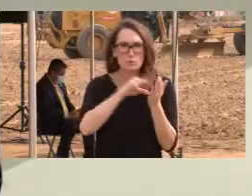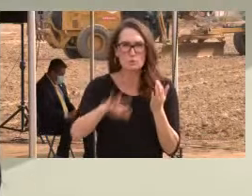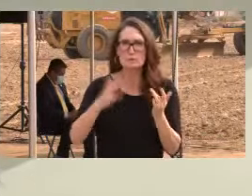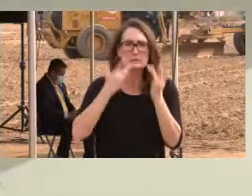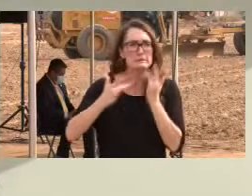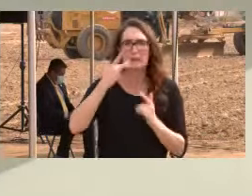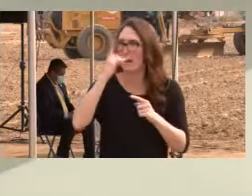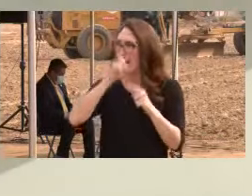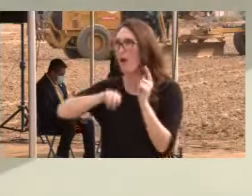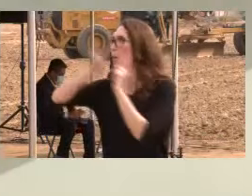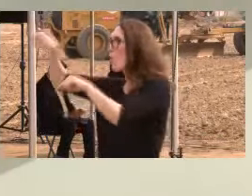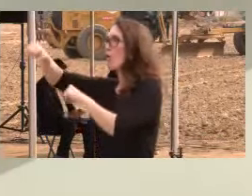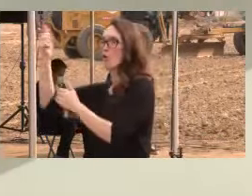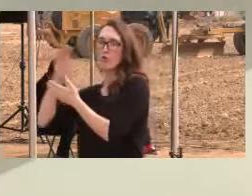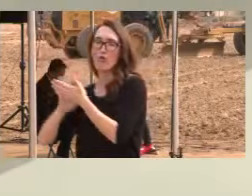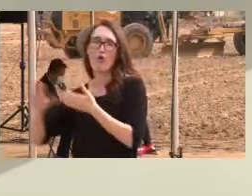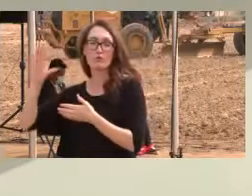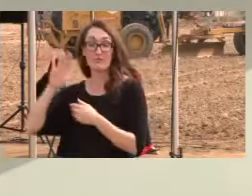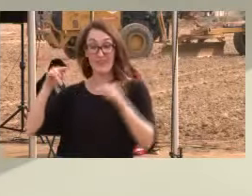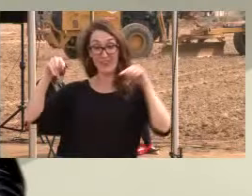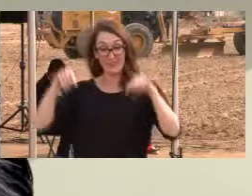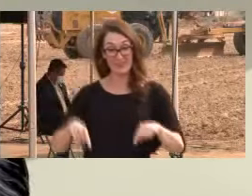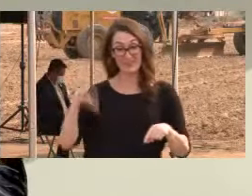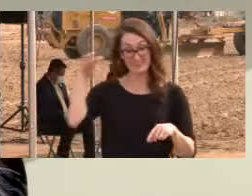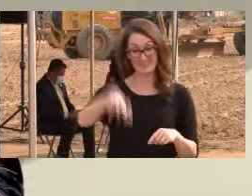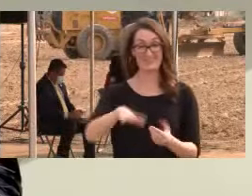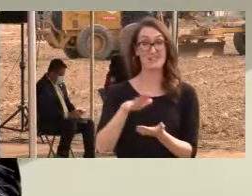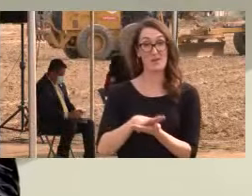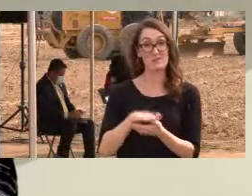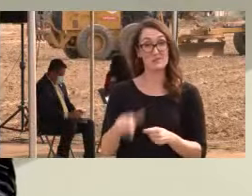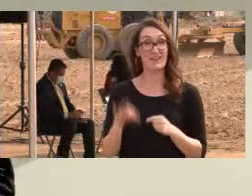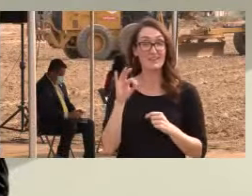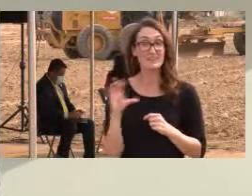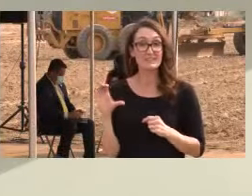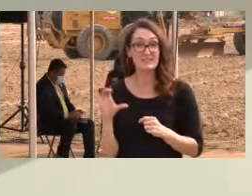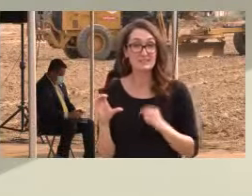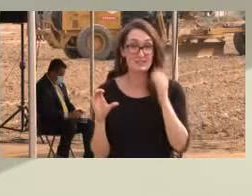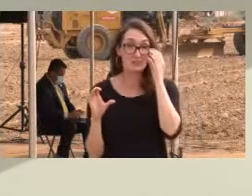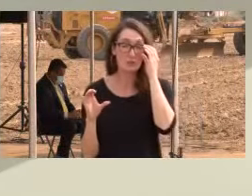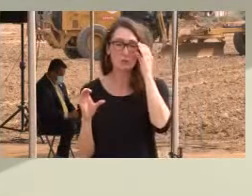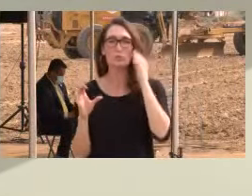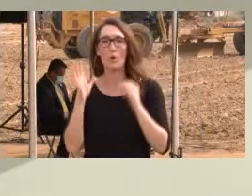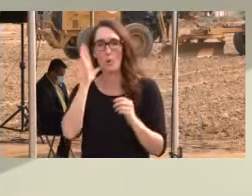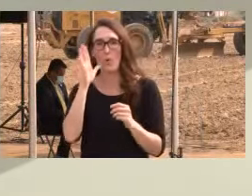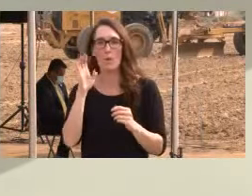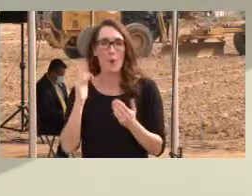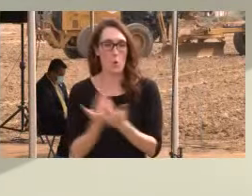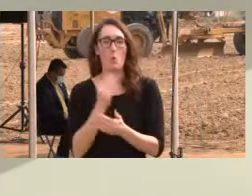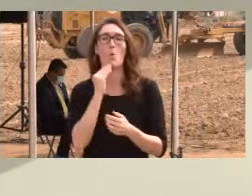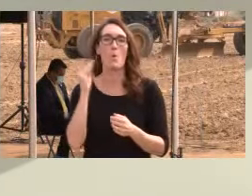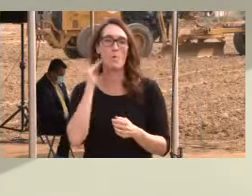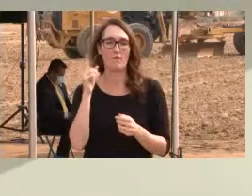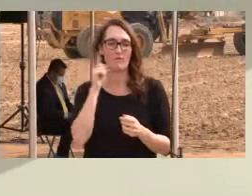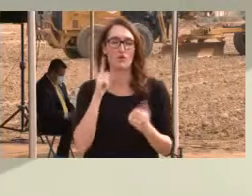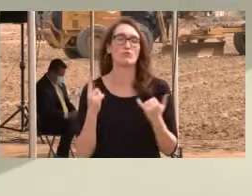succeed. This satellite campus of Fresno City College will serve as a new home to the